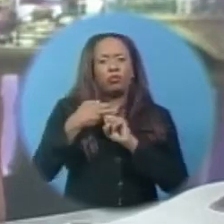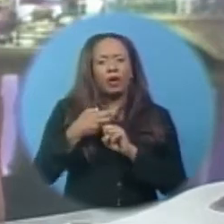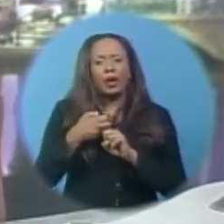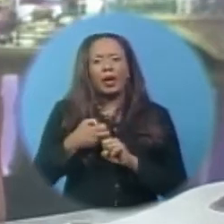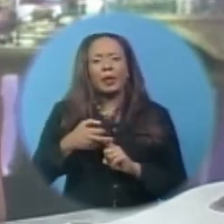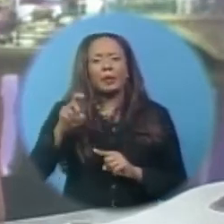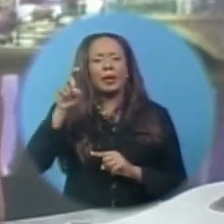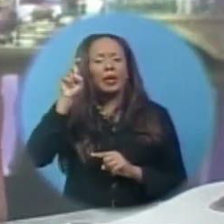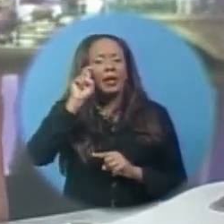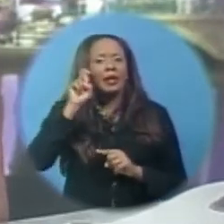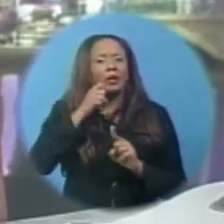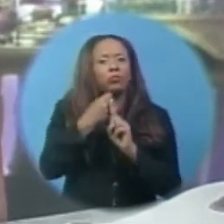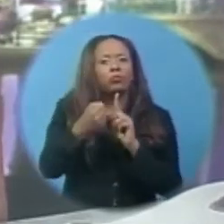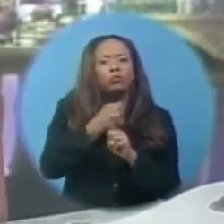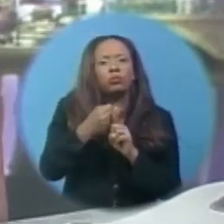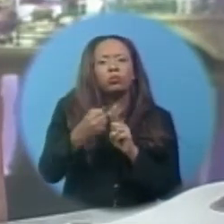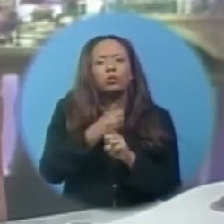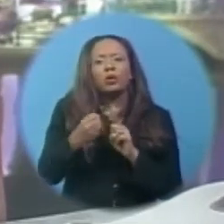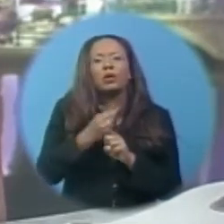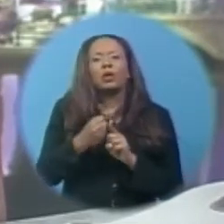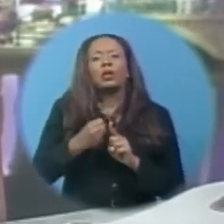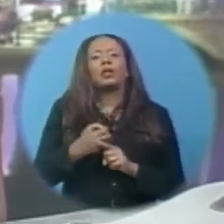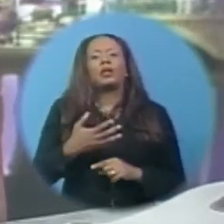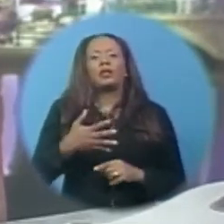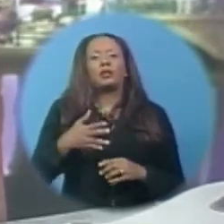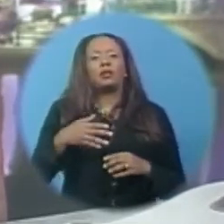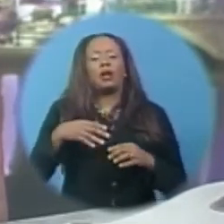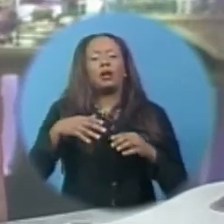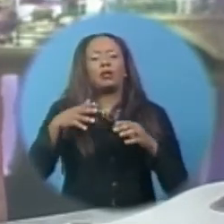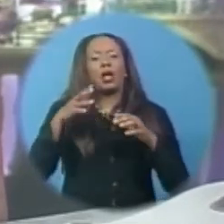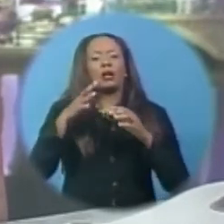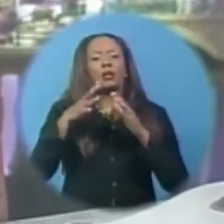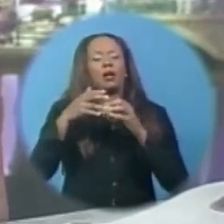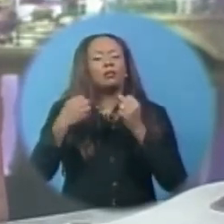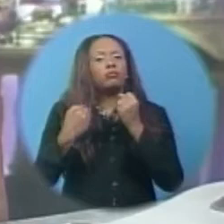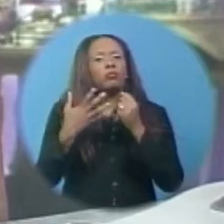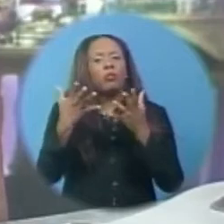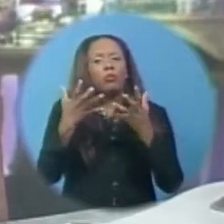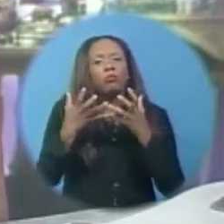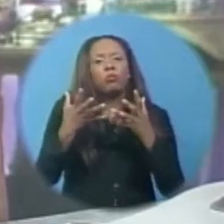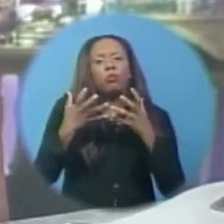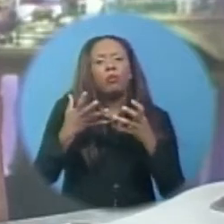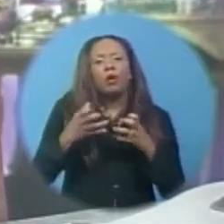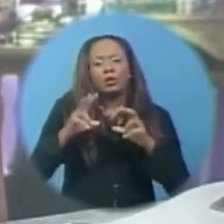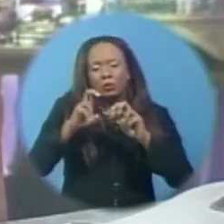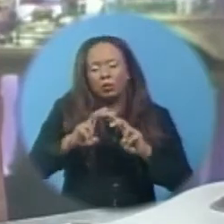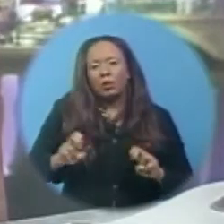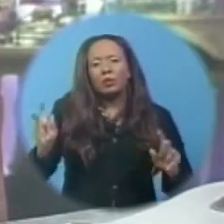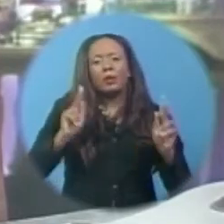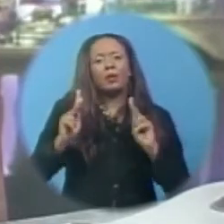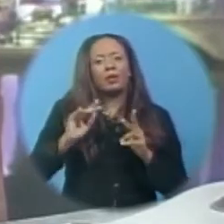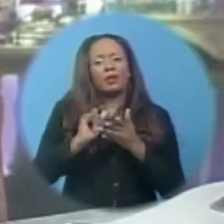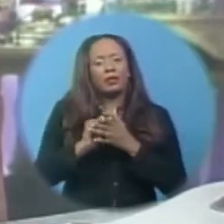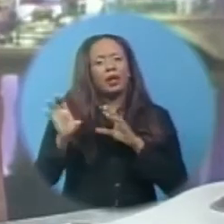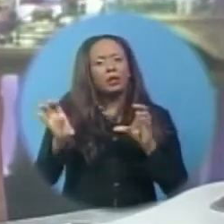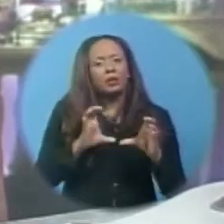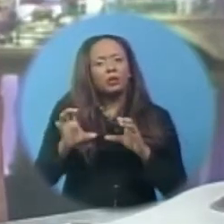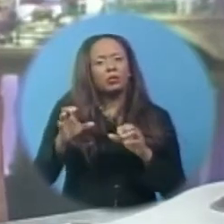sex offender registry. The organization has long lobbied for a system to monitor convicted sex offenders.